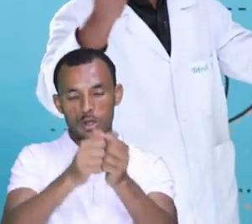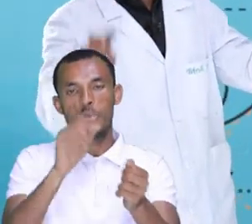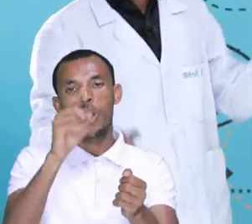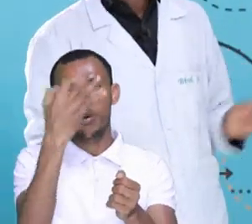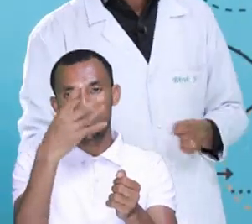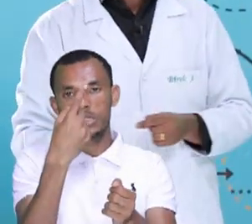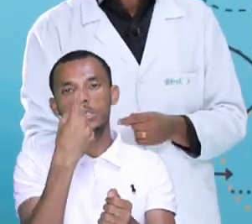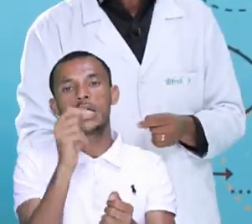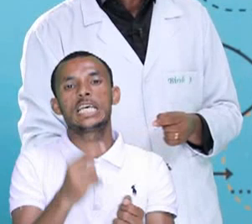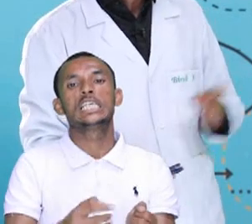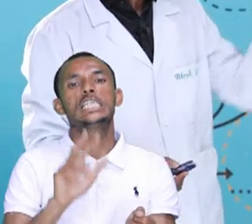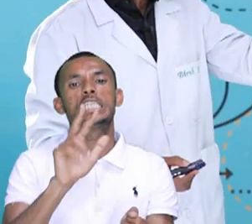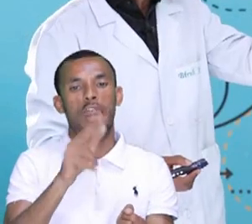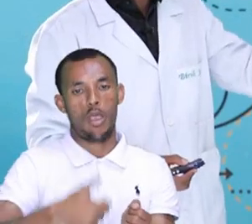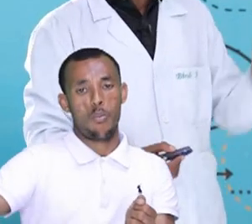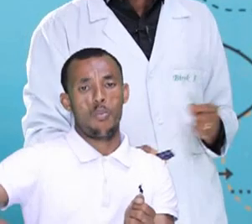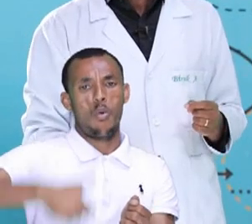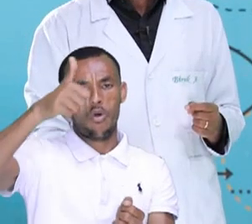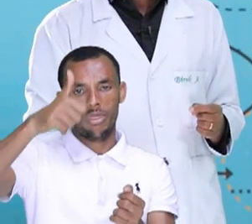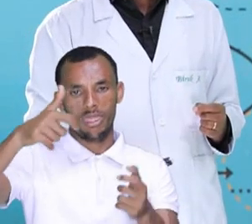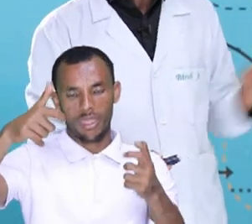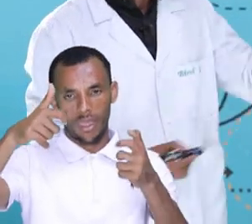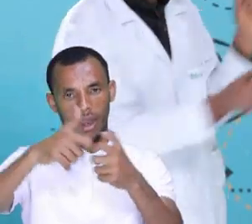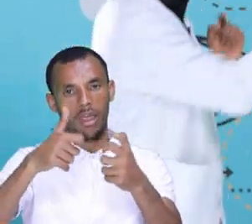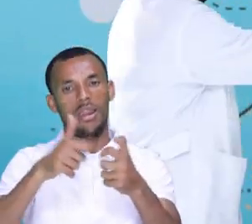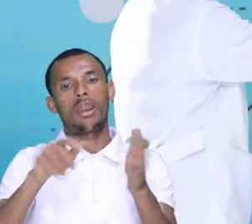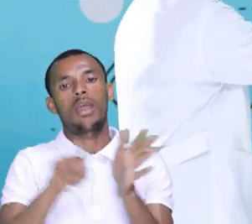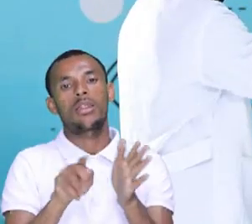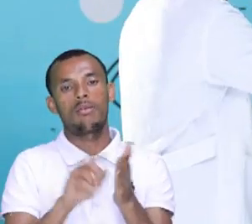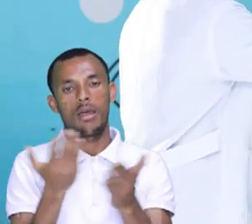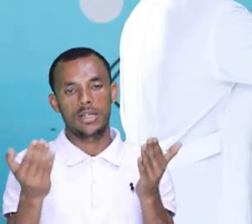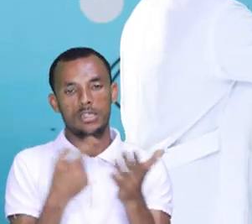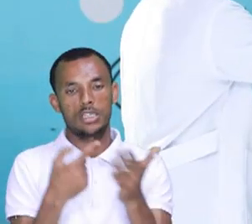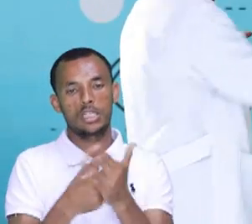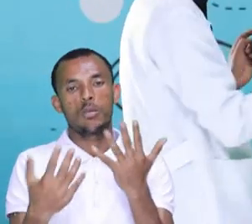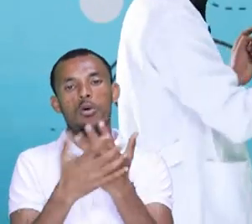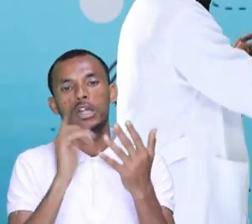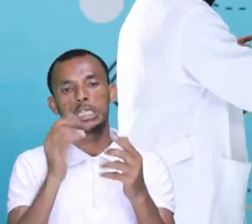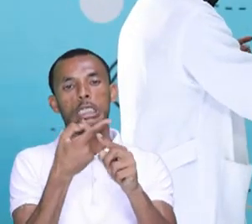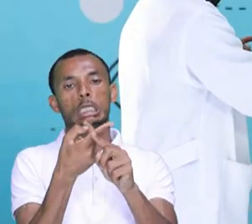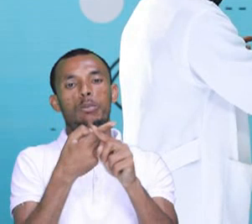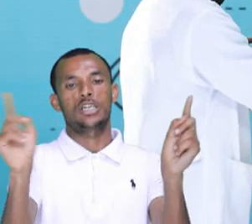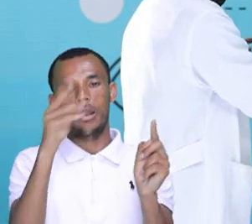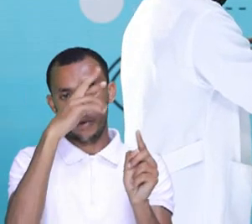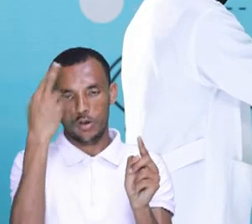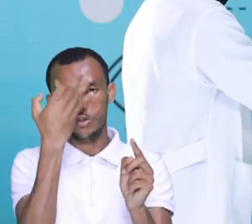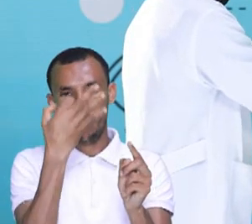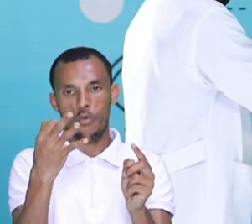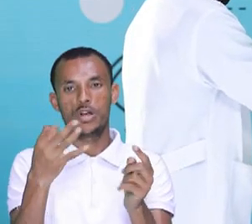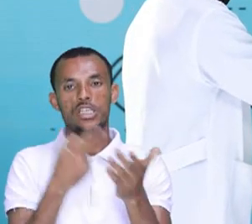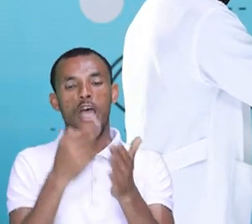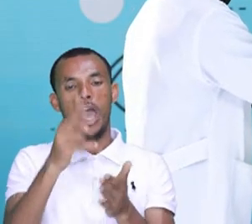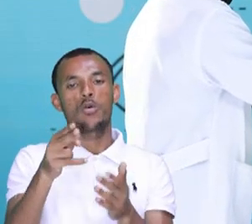one of the three most electronegative elements. In this case, fluorine. Therefore, this bond is special. Because of that, this